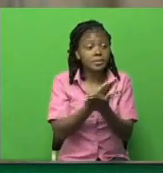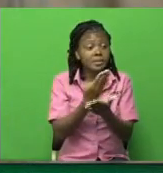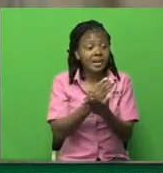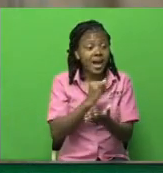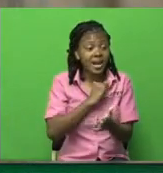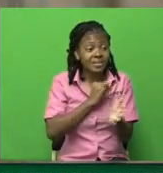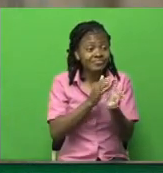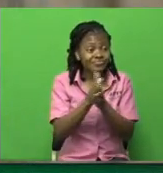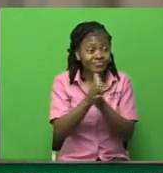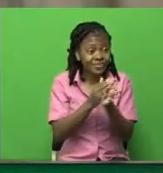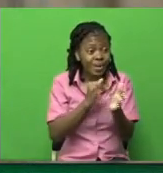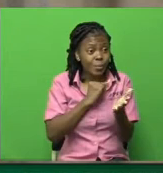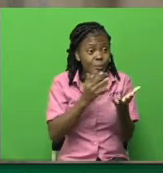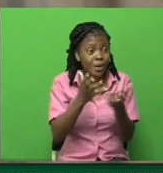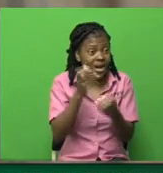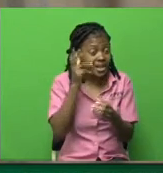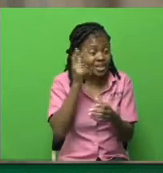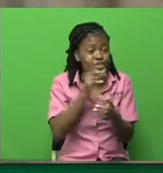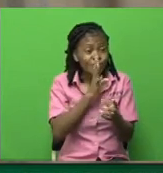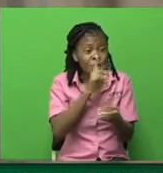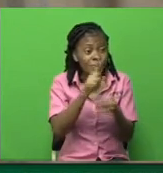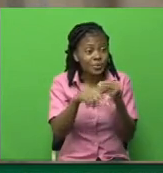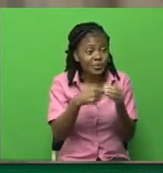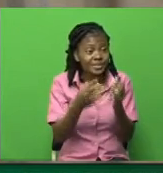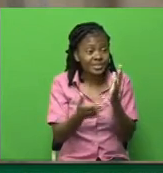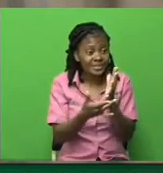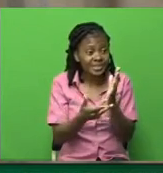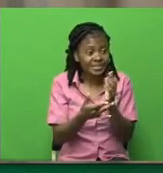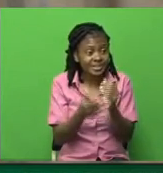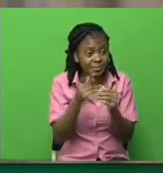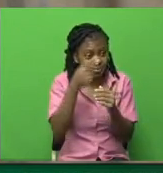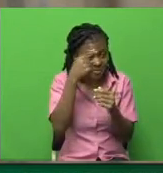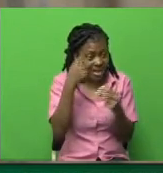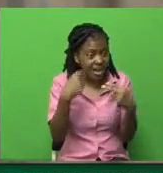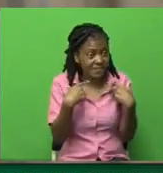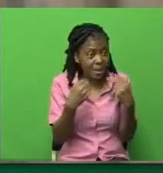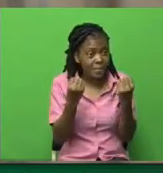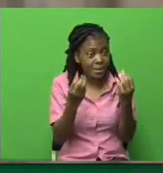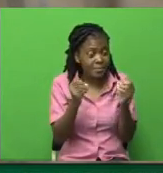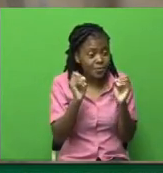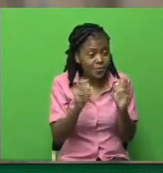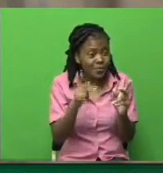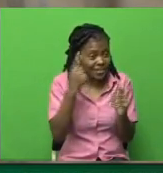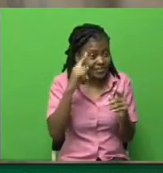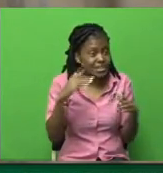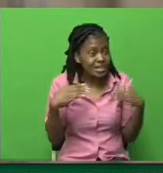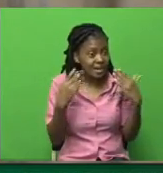it is an area that has a tremendous amount of opportunities especially for the Utah Foundation